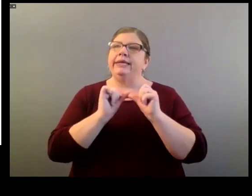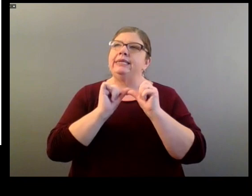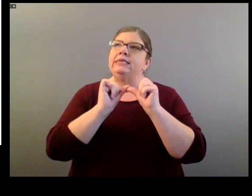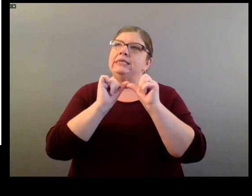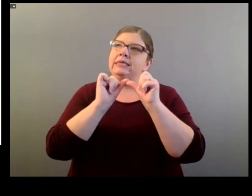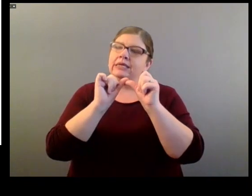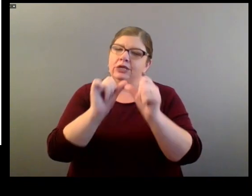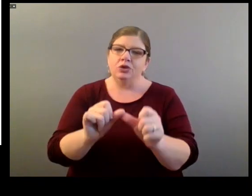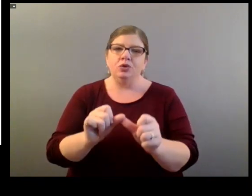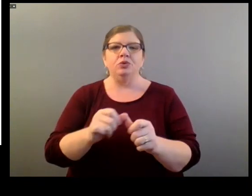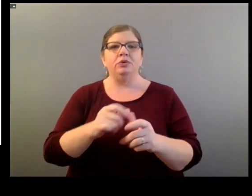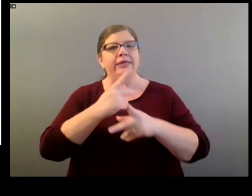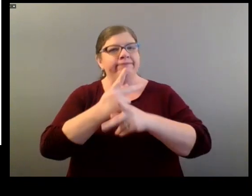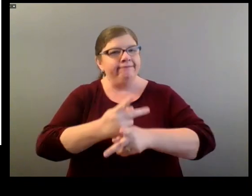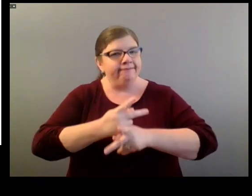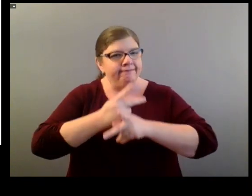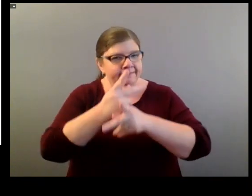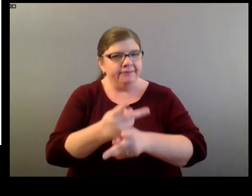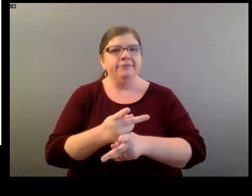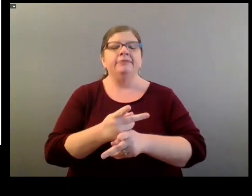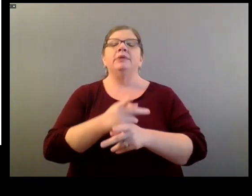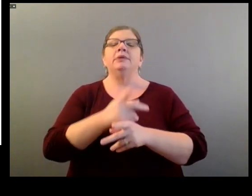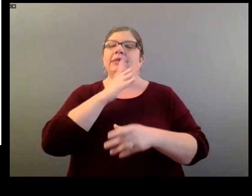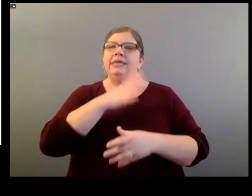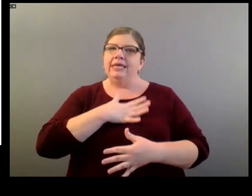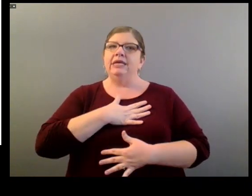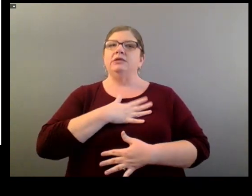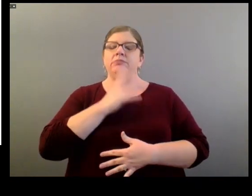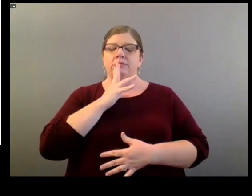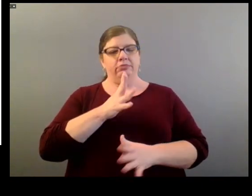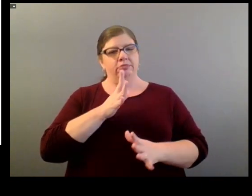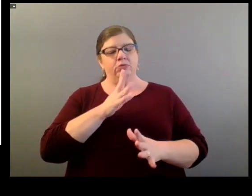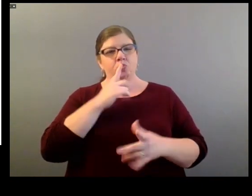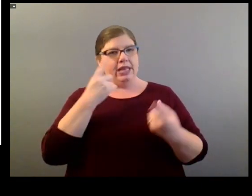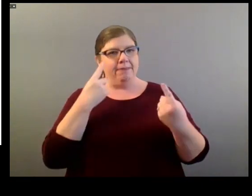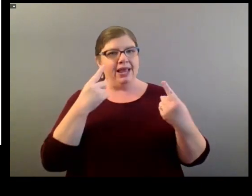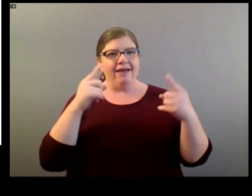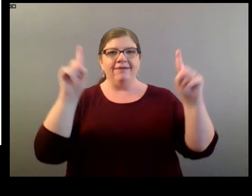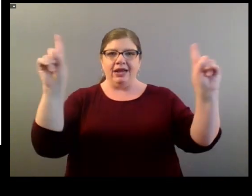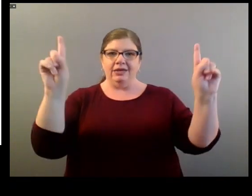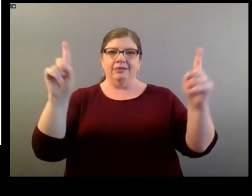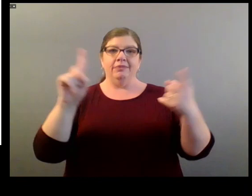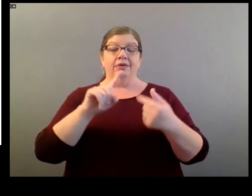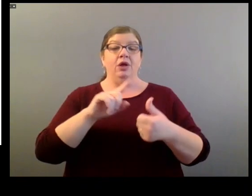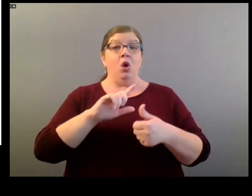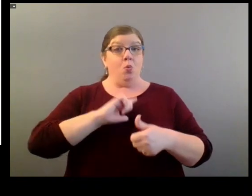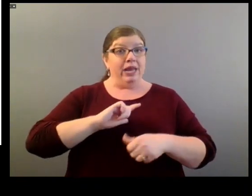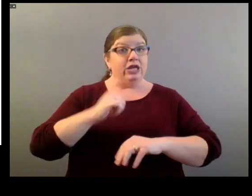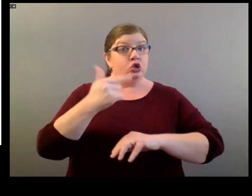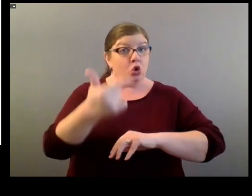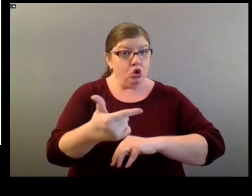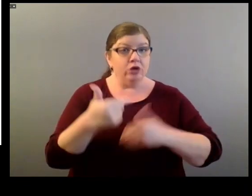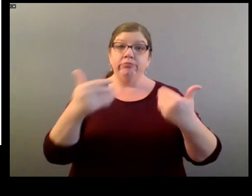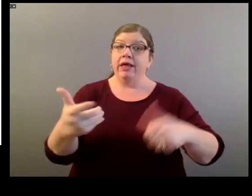be vigilant in being effective. So please vaccinate when it's your turn. And remember